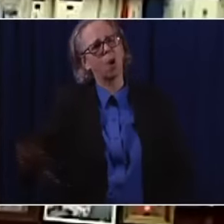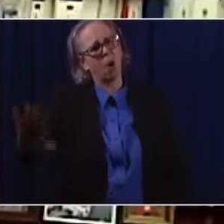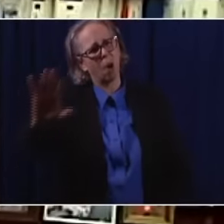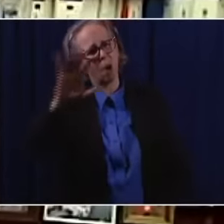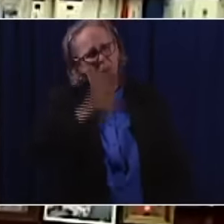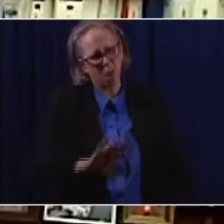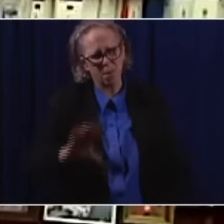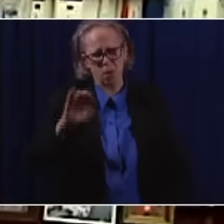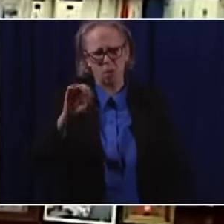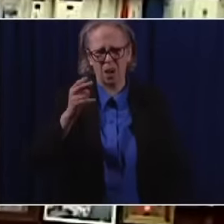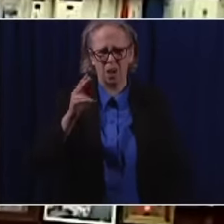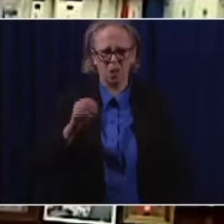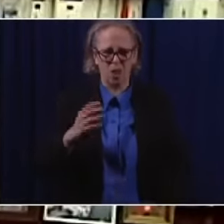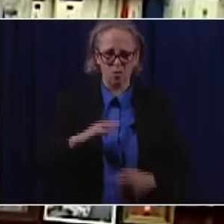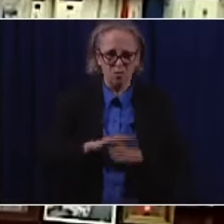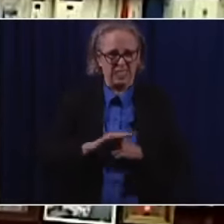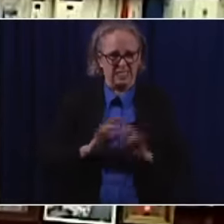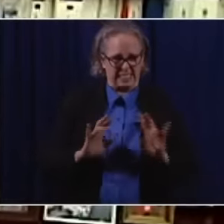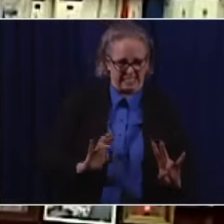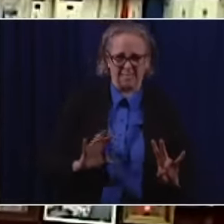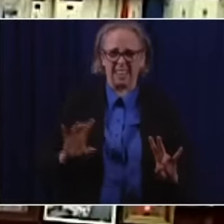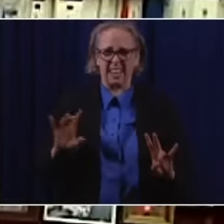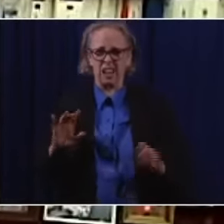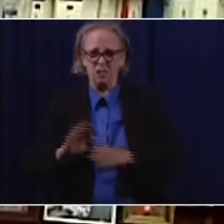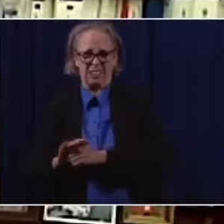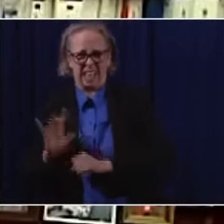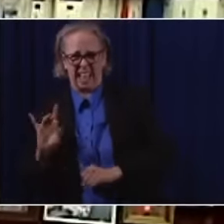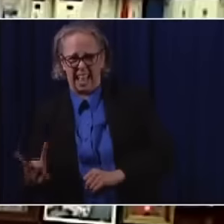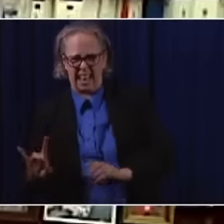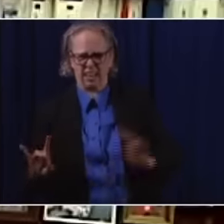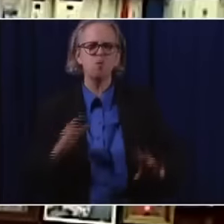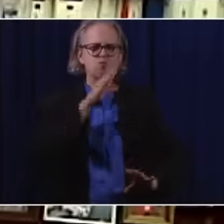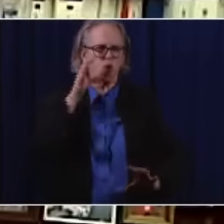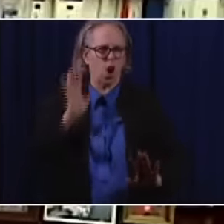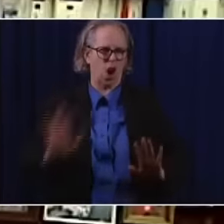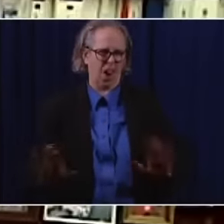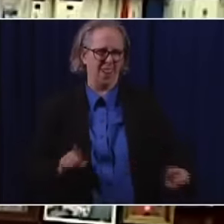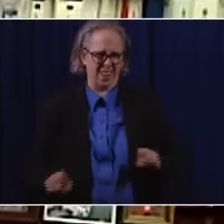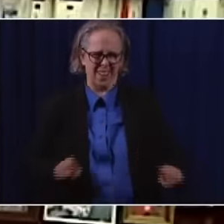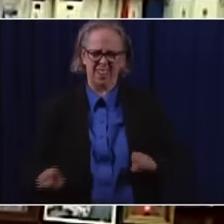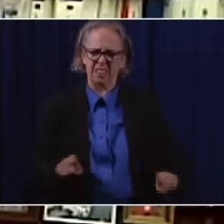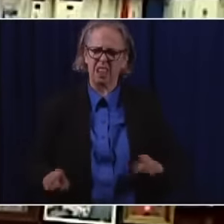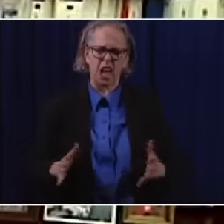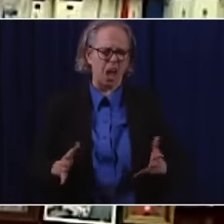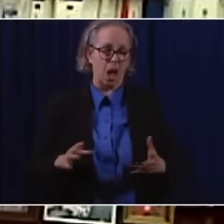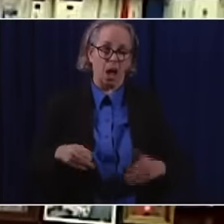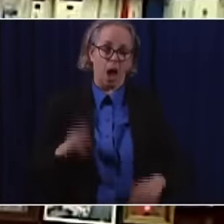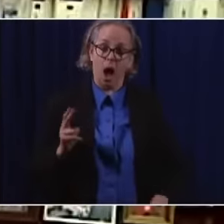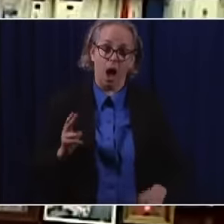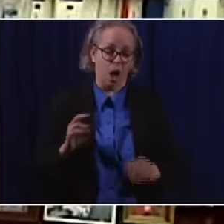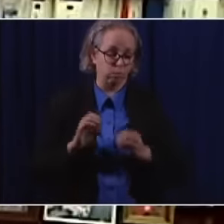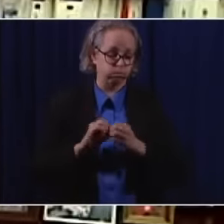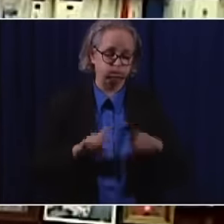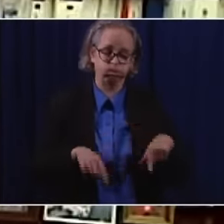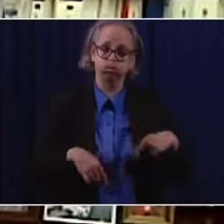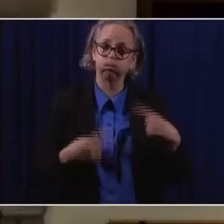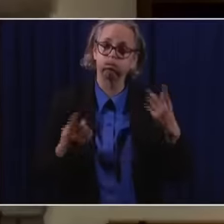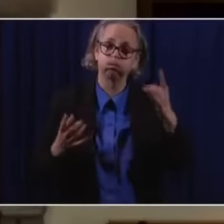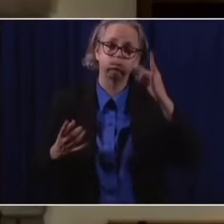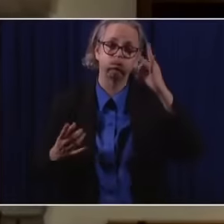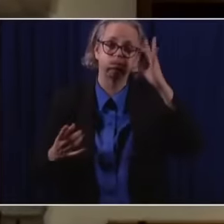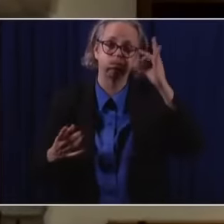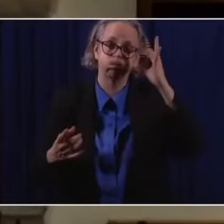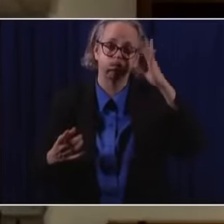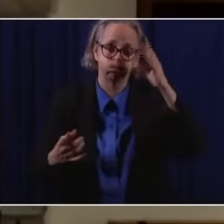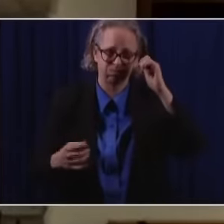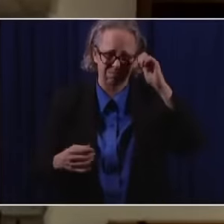are the rural zones for Zone 2, are seeing the highest numbers over the past 10 days that they've seen at any time during the pandemic in their hospitals. Which